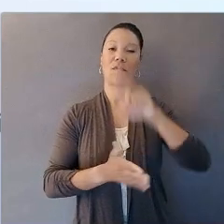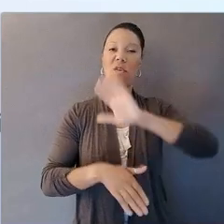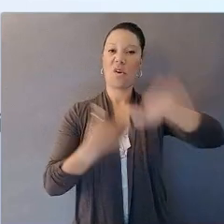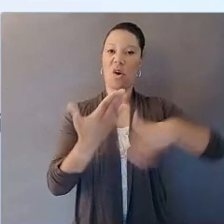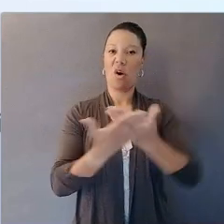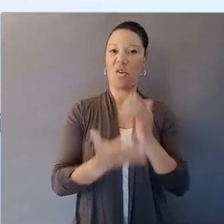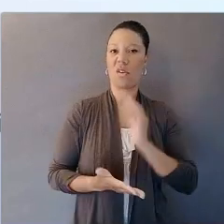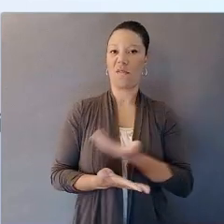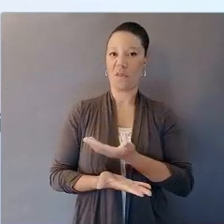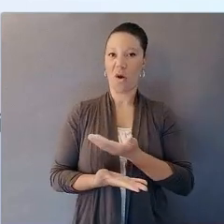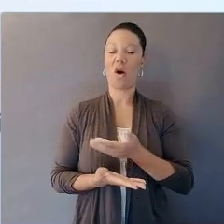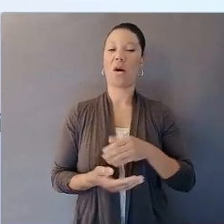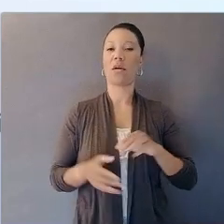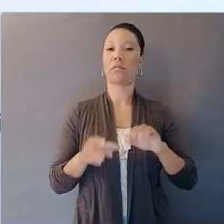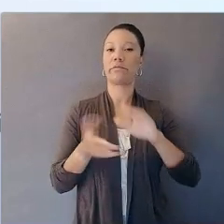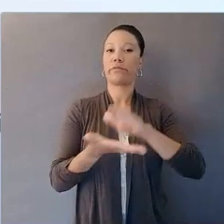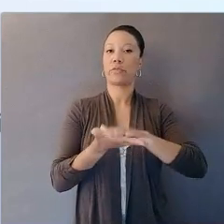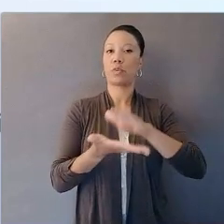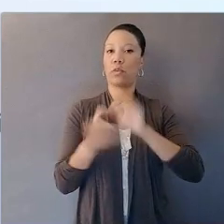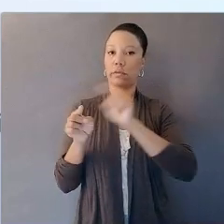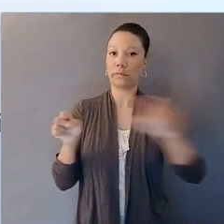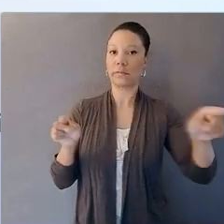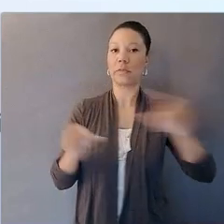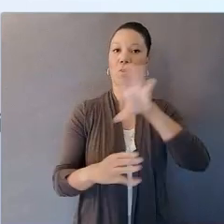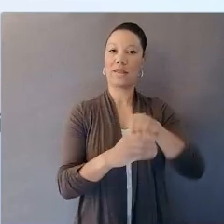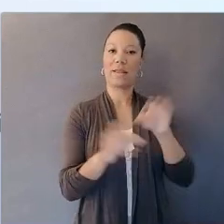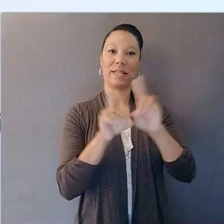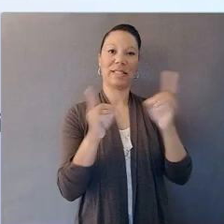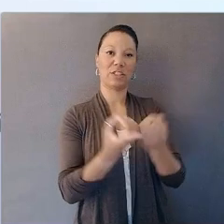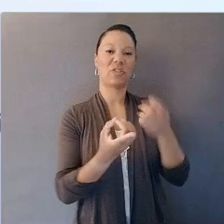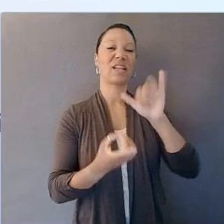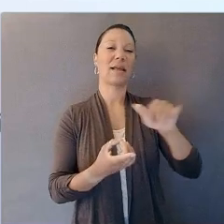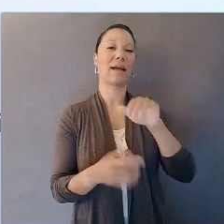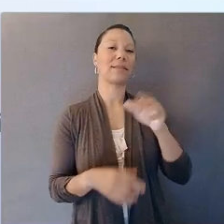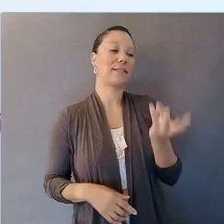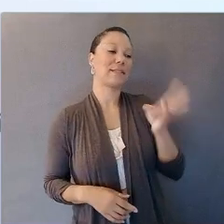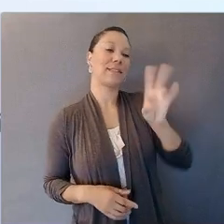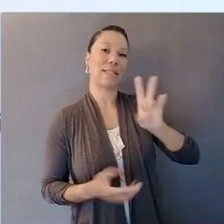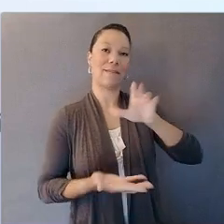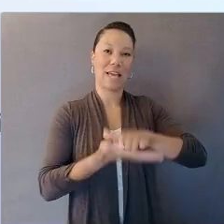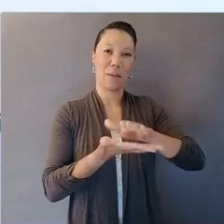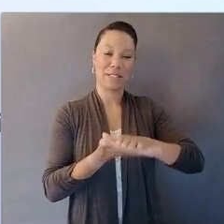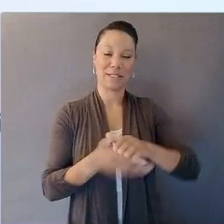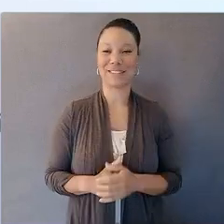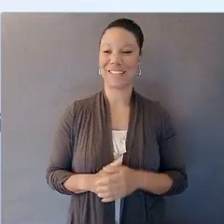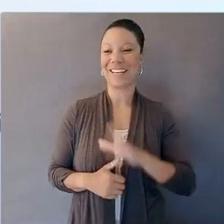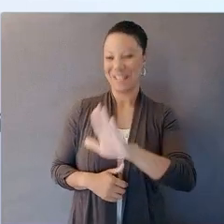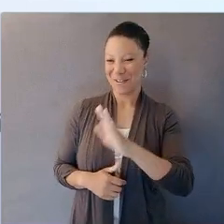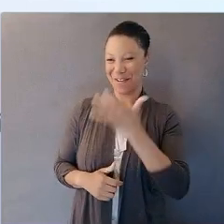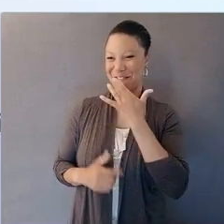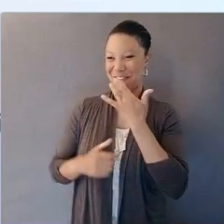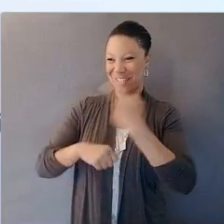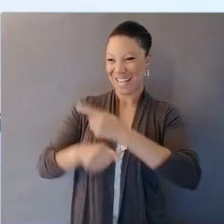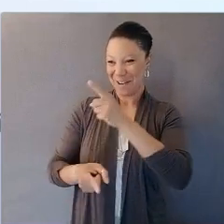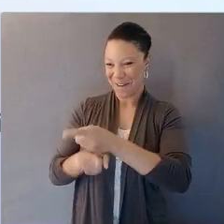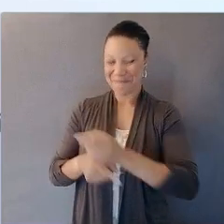our schools within the Elk Grove Unified School District. That's 67 campuses. That's right, your favorite date. And on